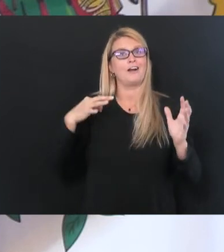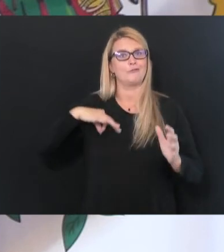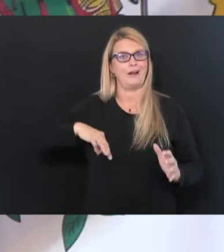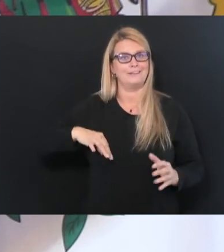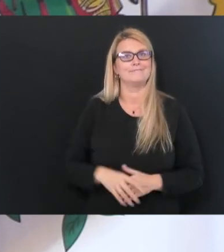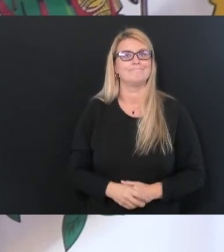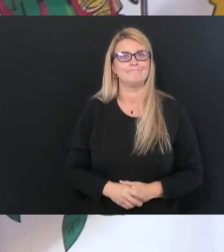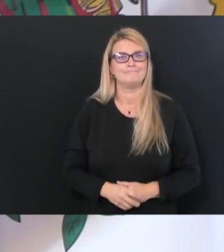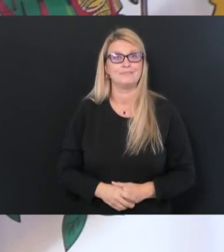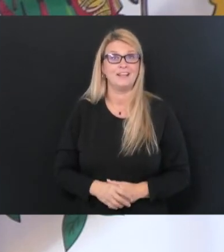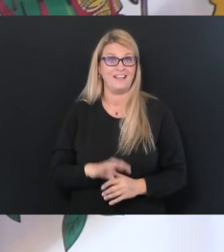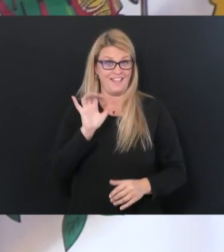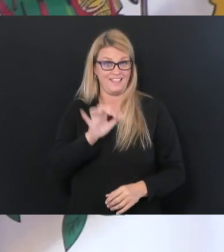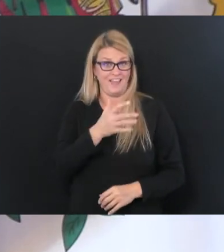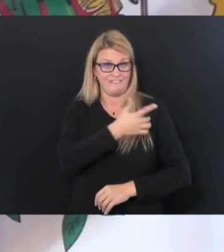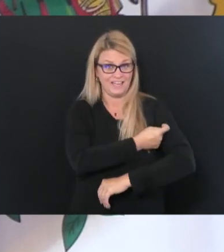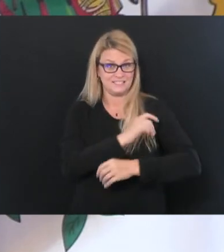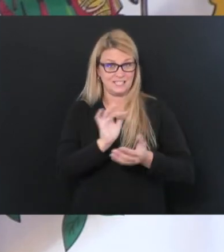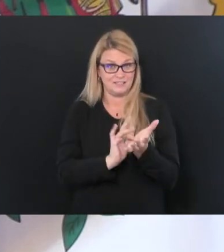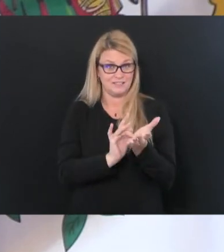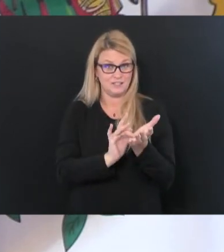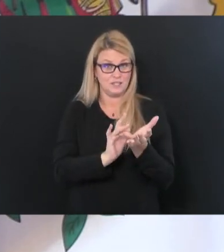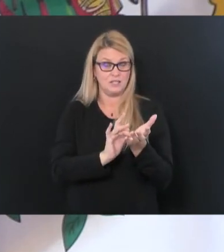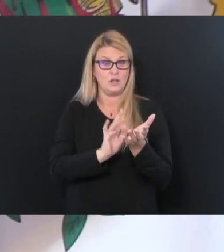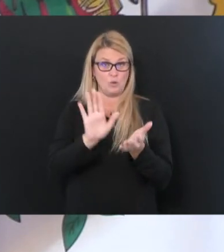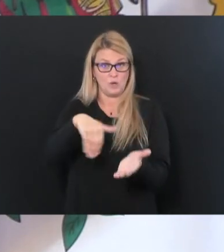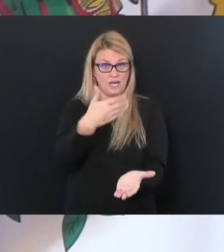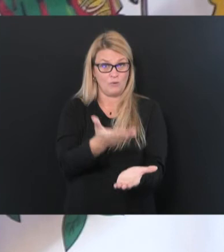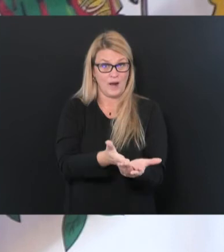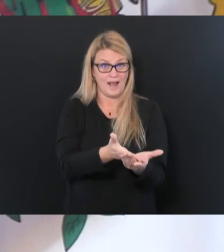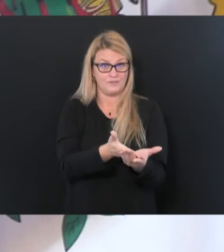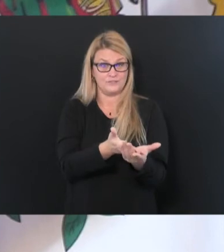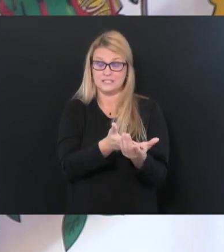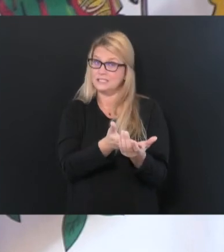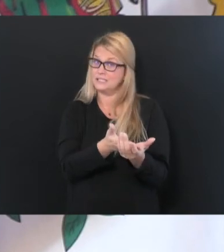this vaccine is going to roll out, and they're doing it like an